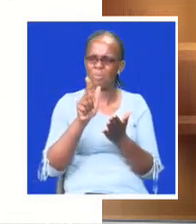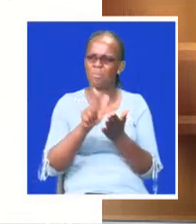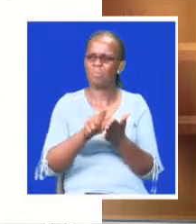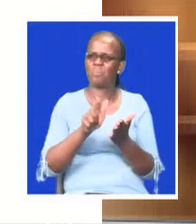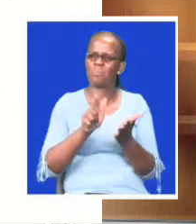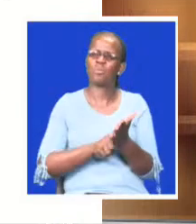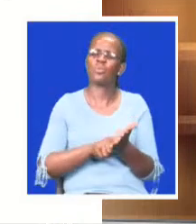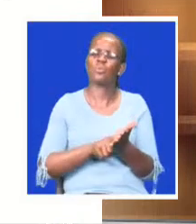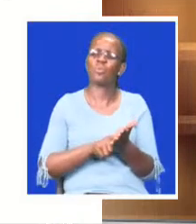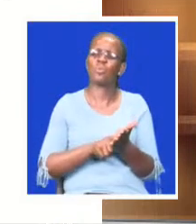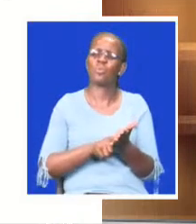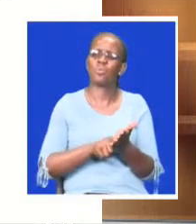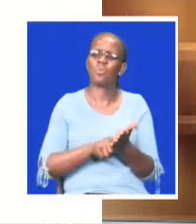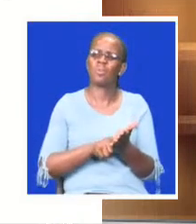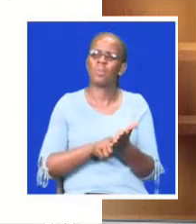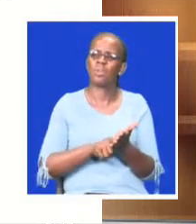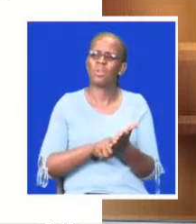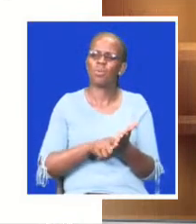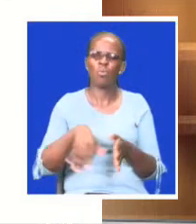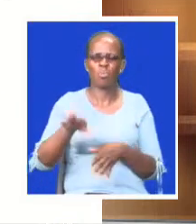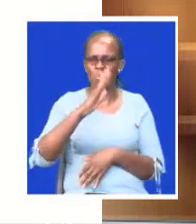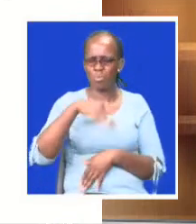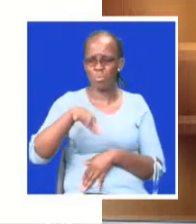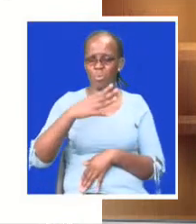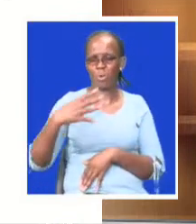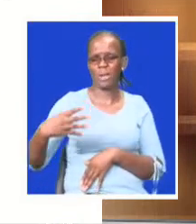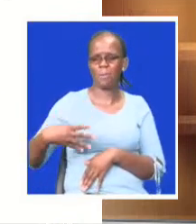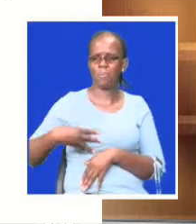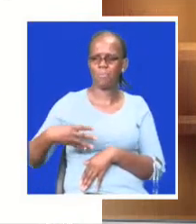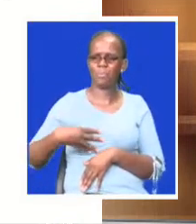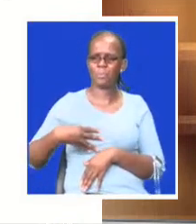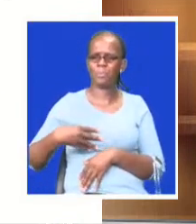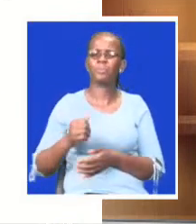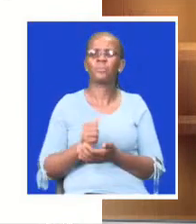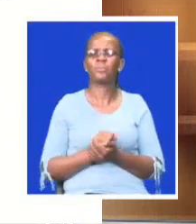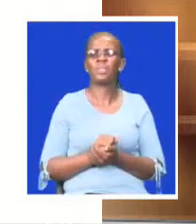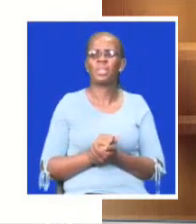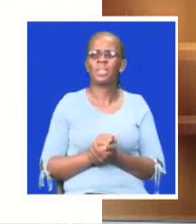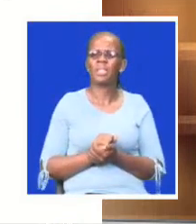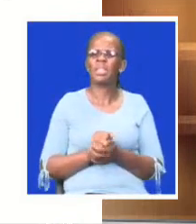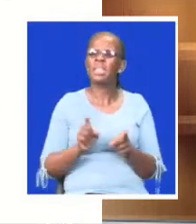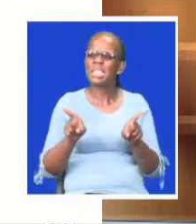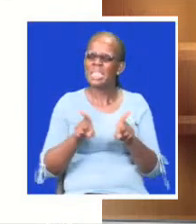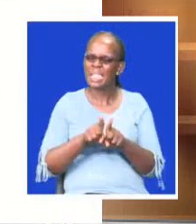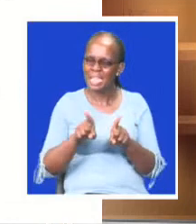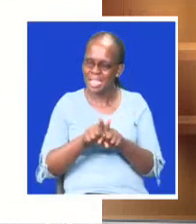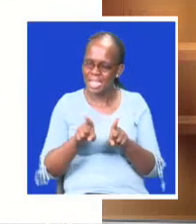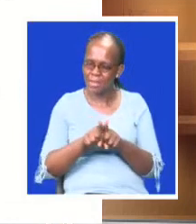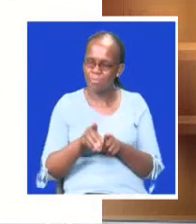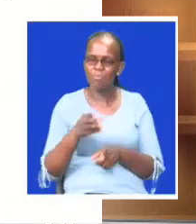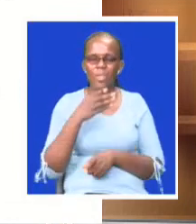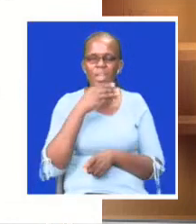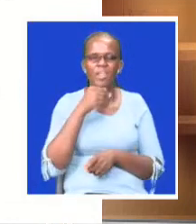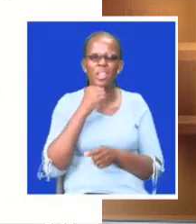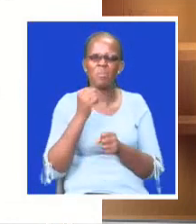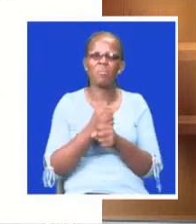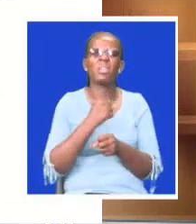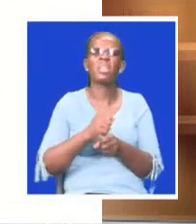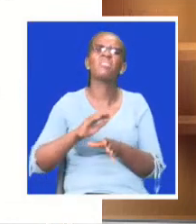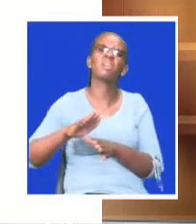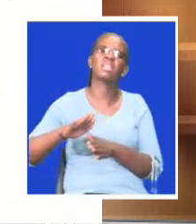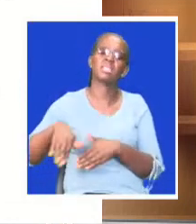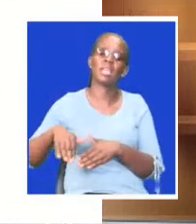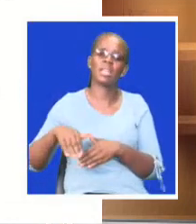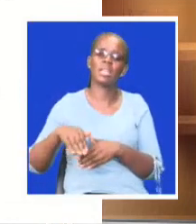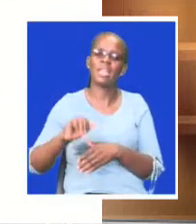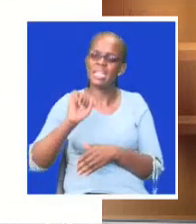That was a punishment given to Eve. Also, Adam was not left behind, dear Lena.